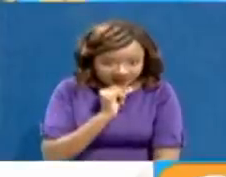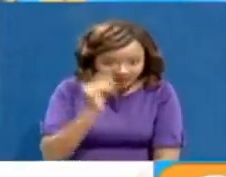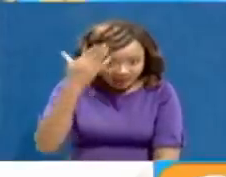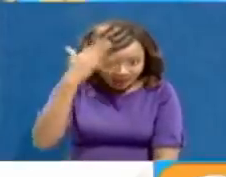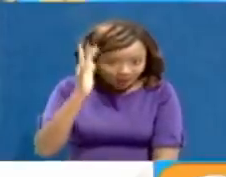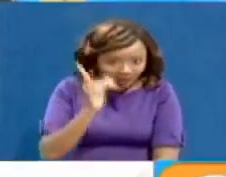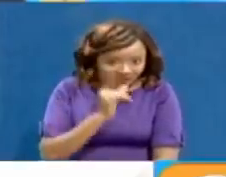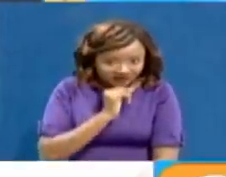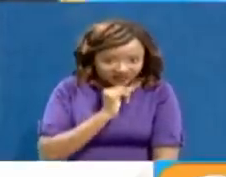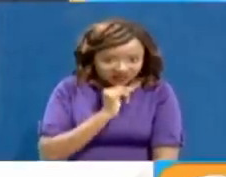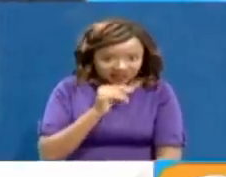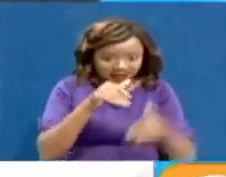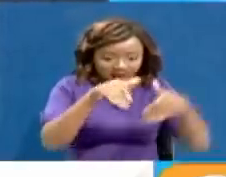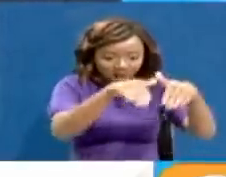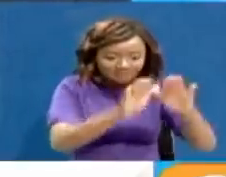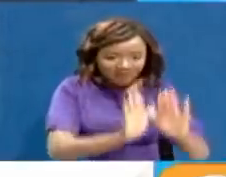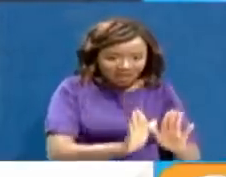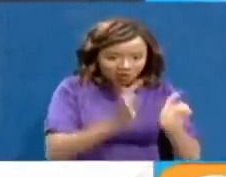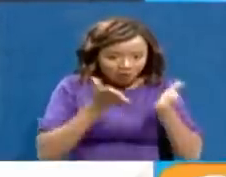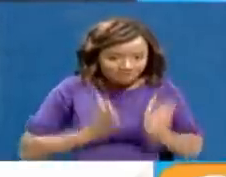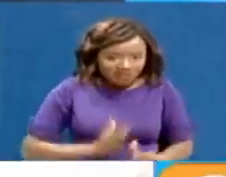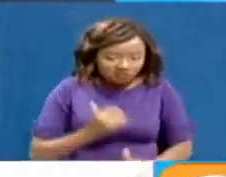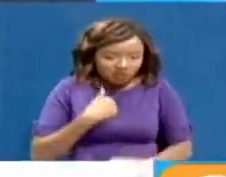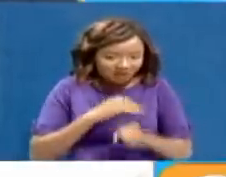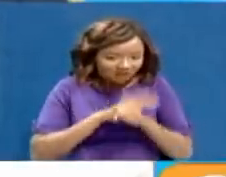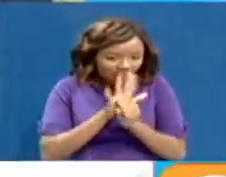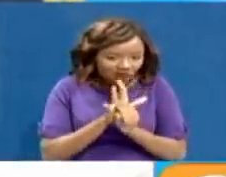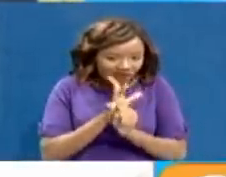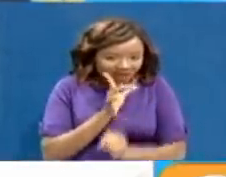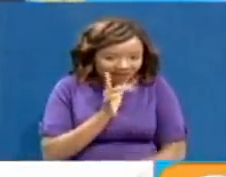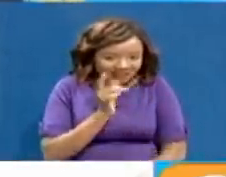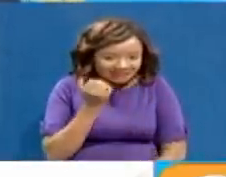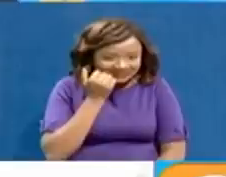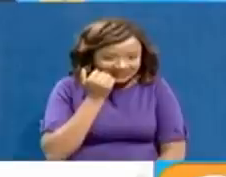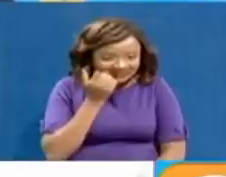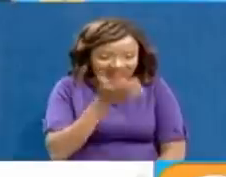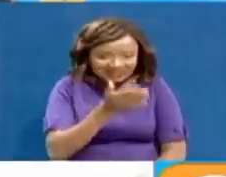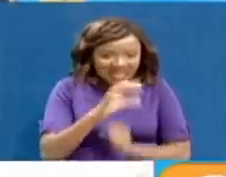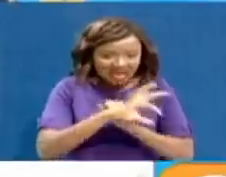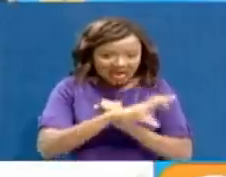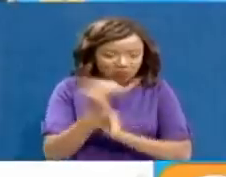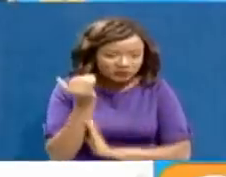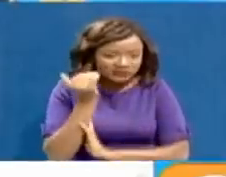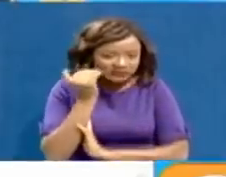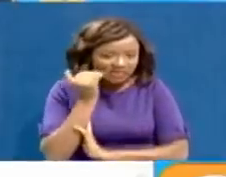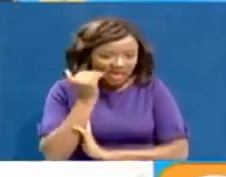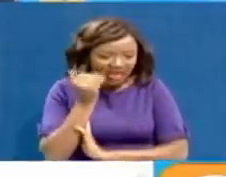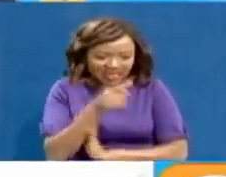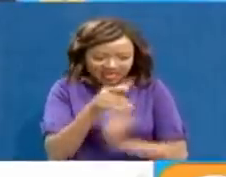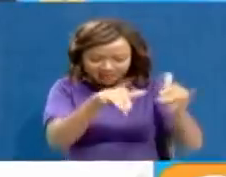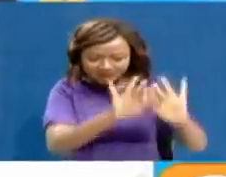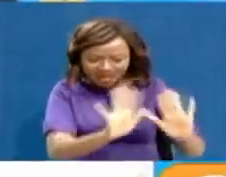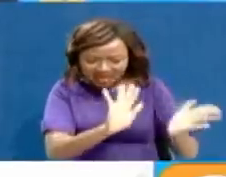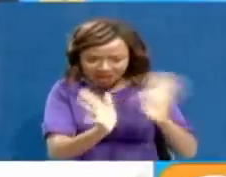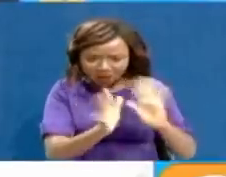that the burial of a COVID-19 disease victim in Siaya County has raised some